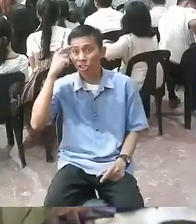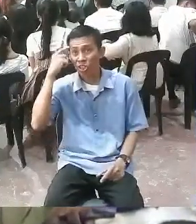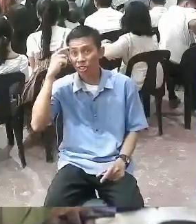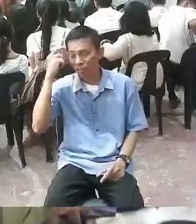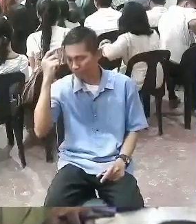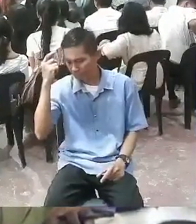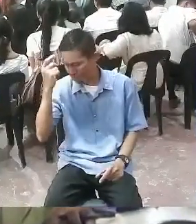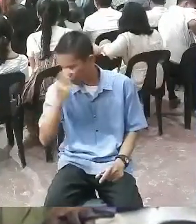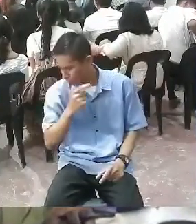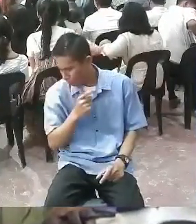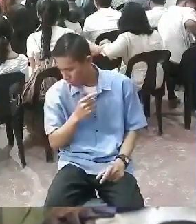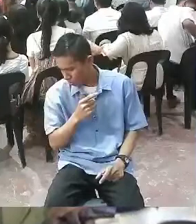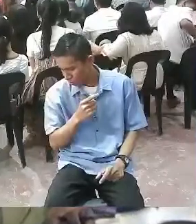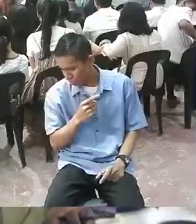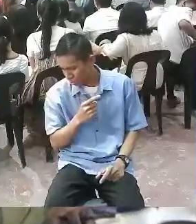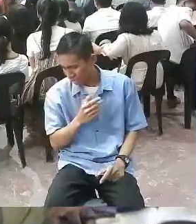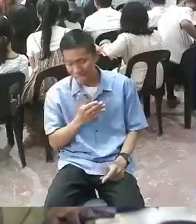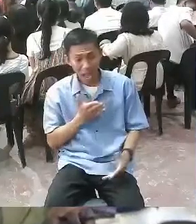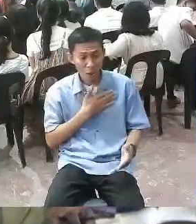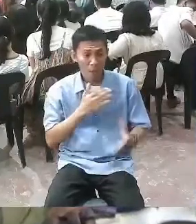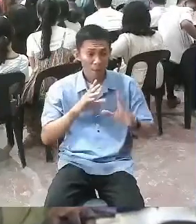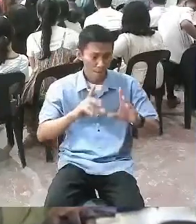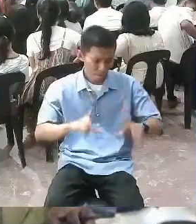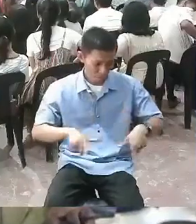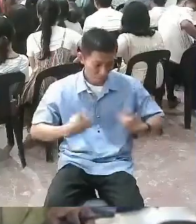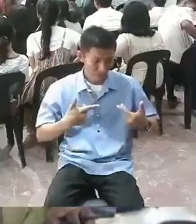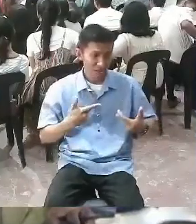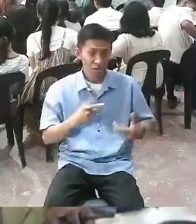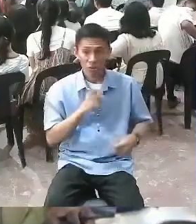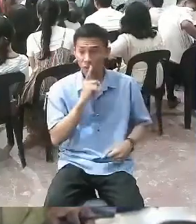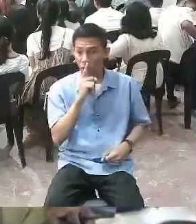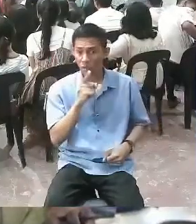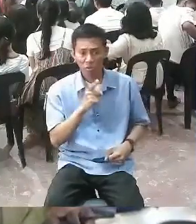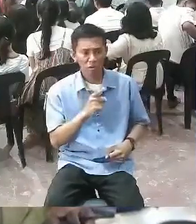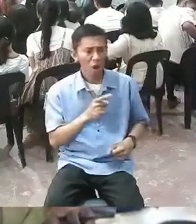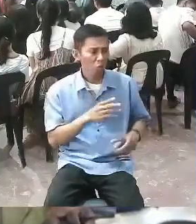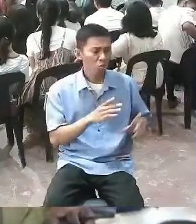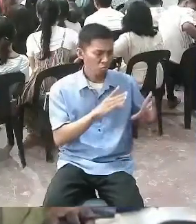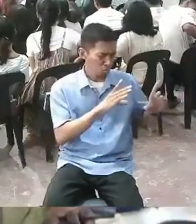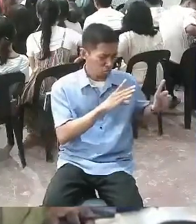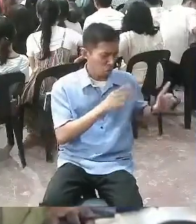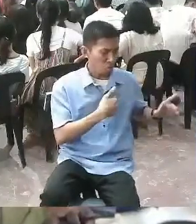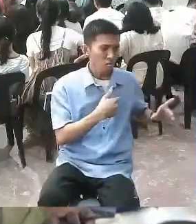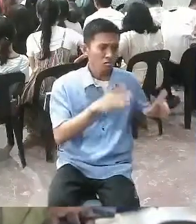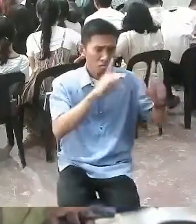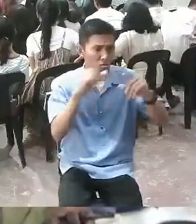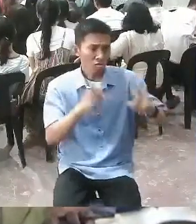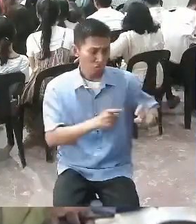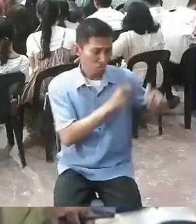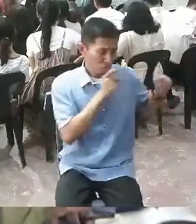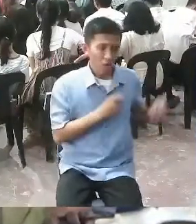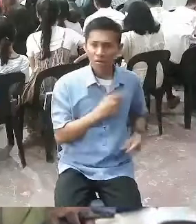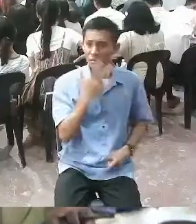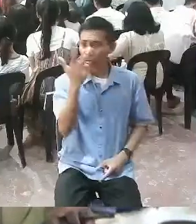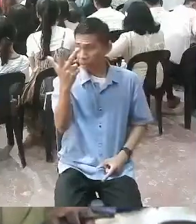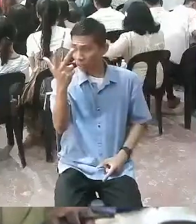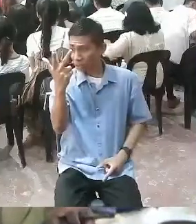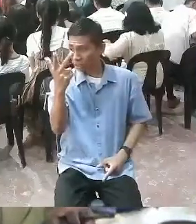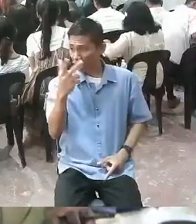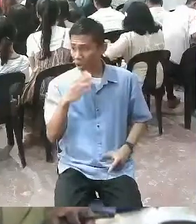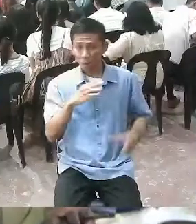maybe throughout my life I have committed 3 sins a day. Okay?